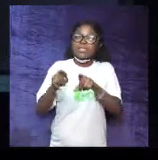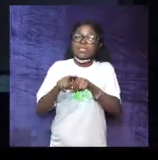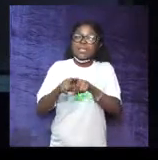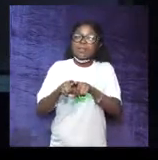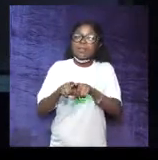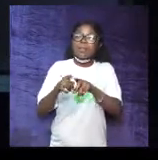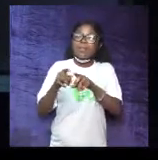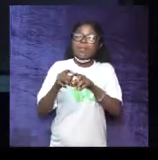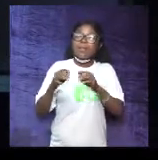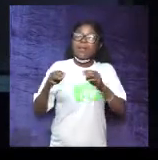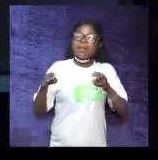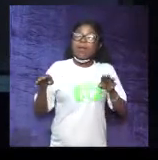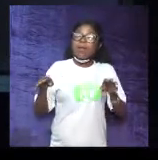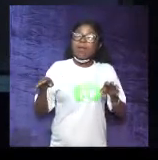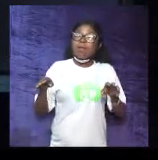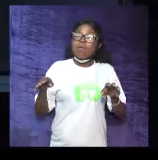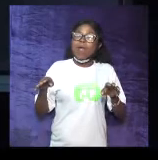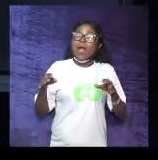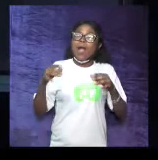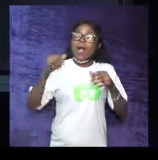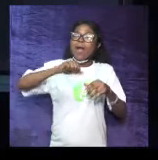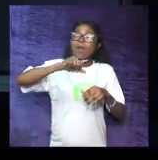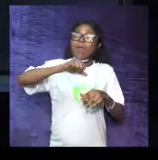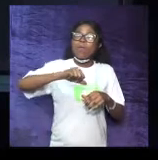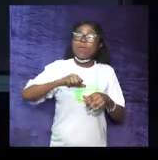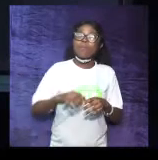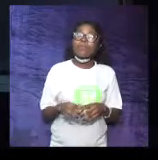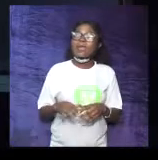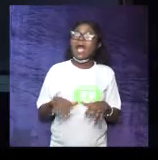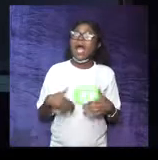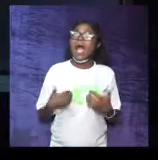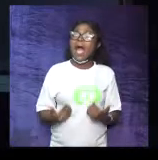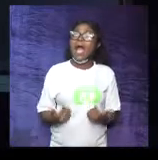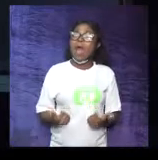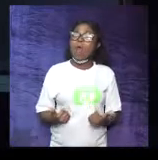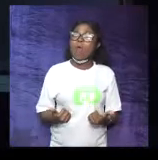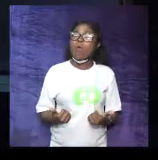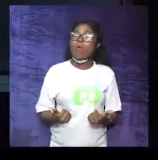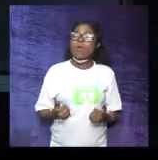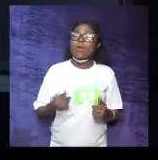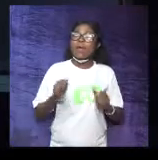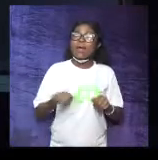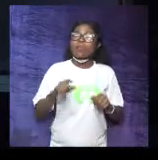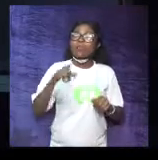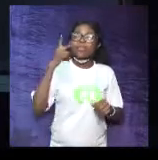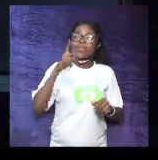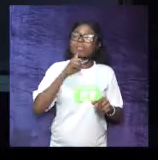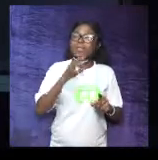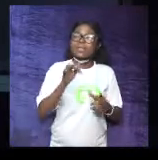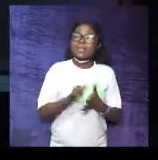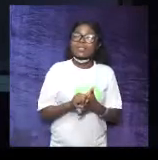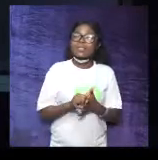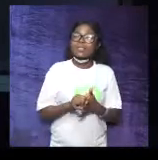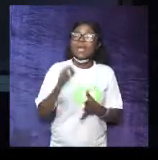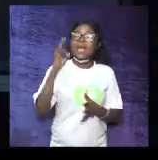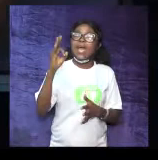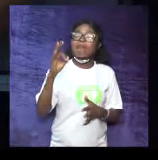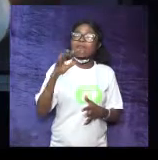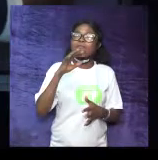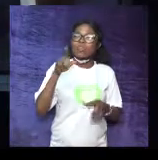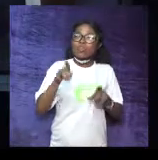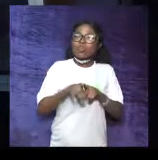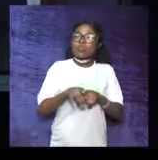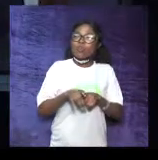Now, it is also corresponding to G. How come X is corresponding to G? Because if I draw my F this way,